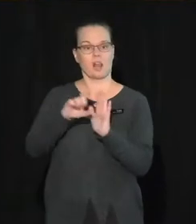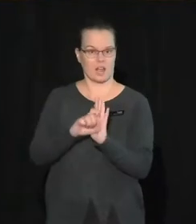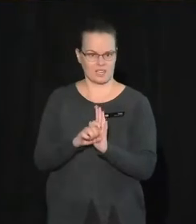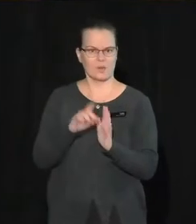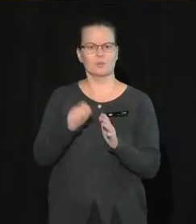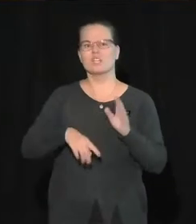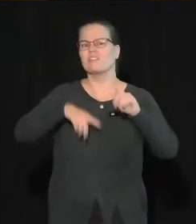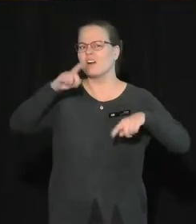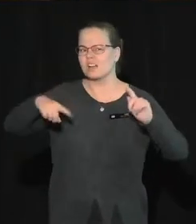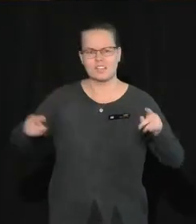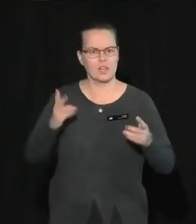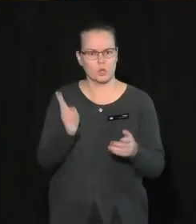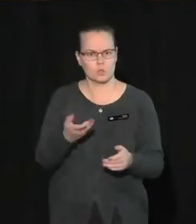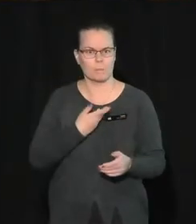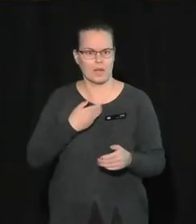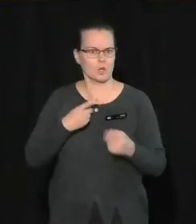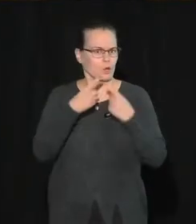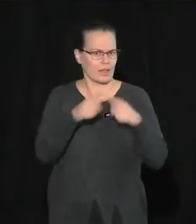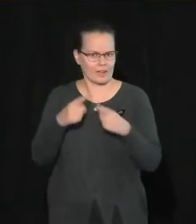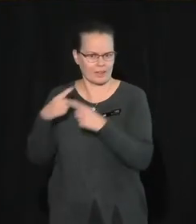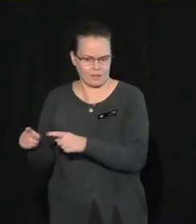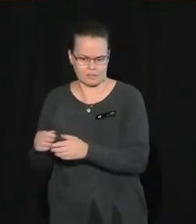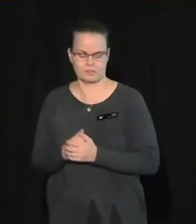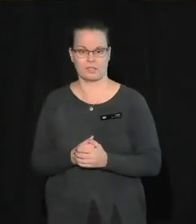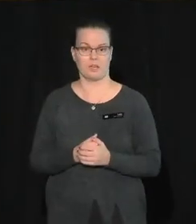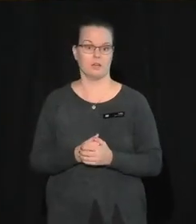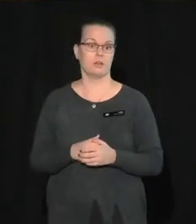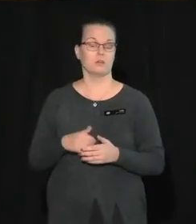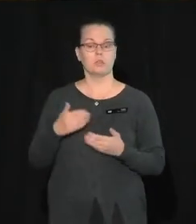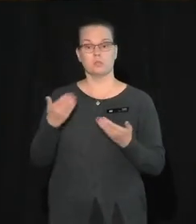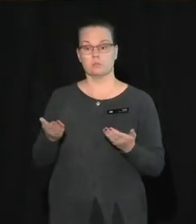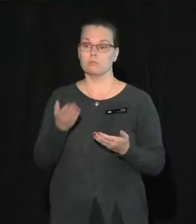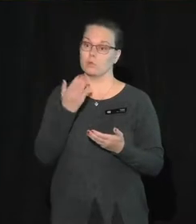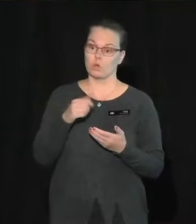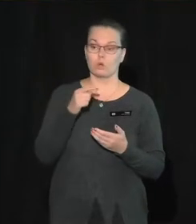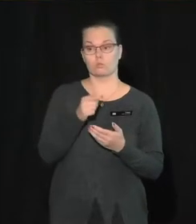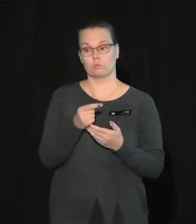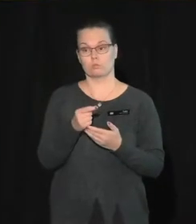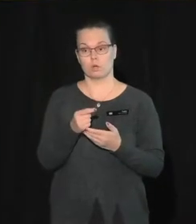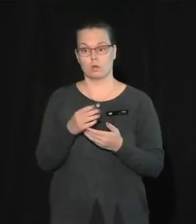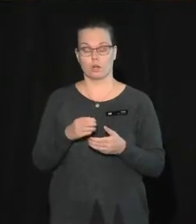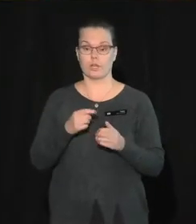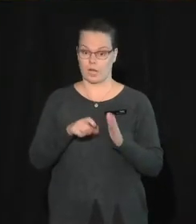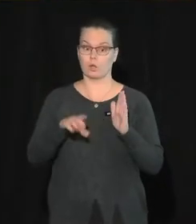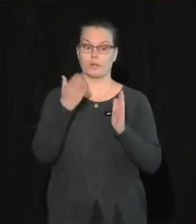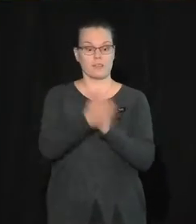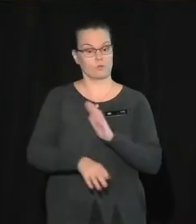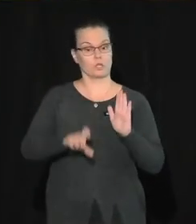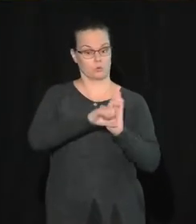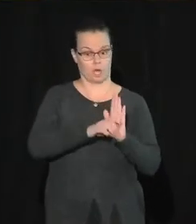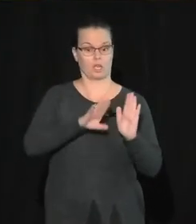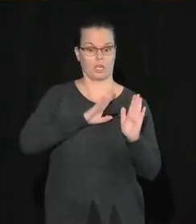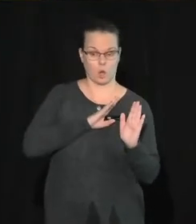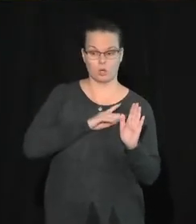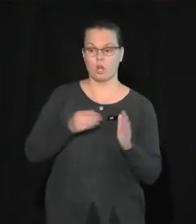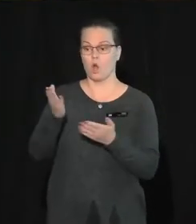been pioneering in putting web accessibility legislation in place. Some others do